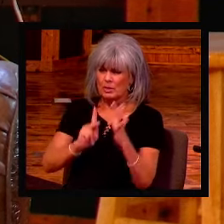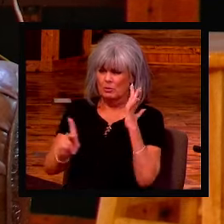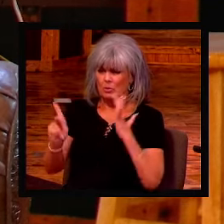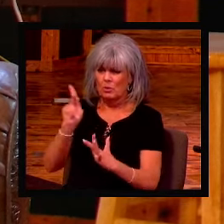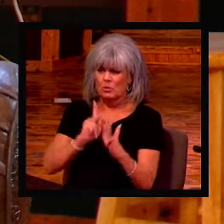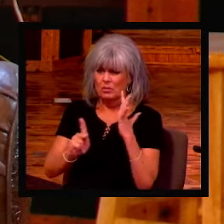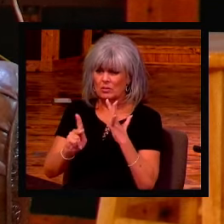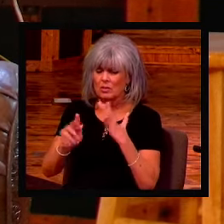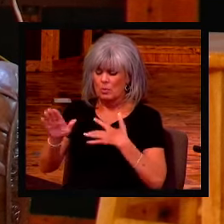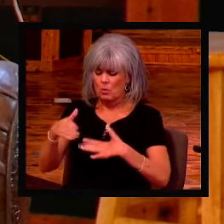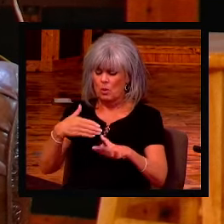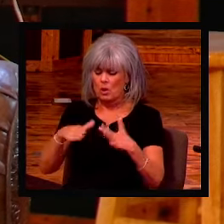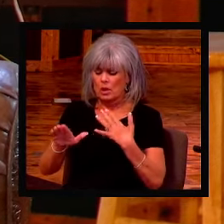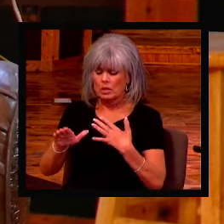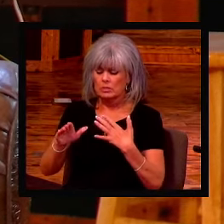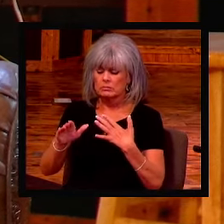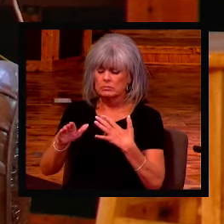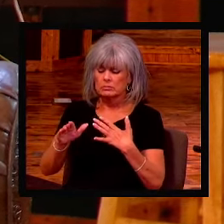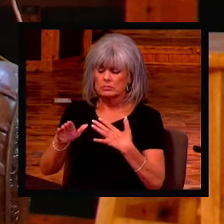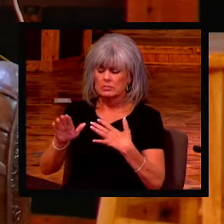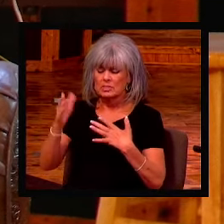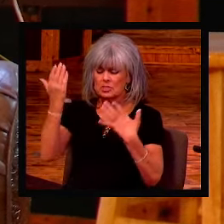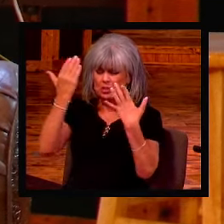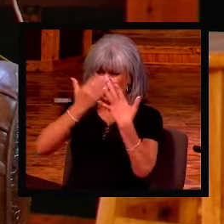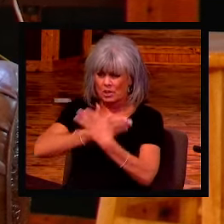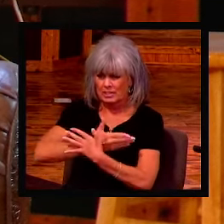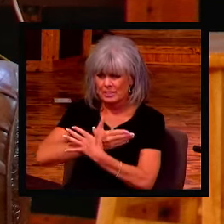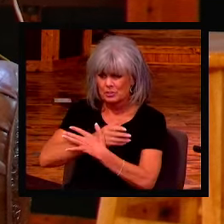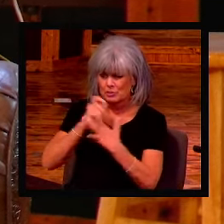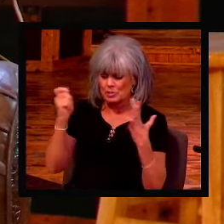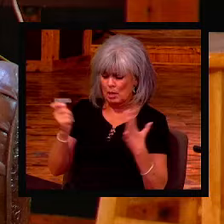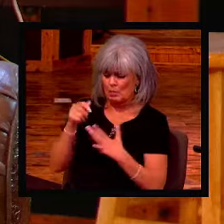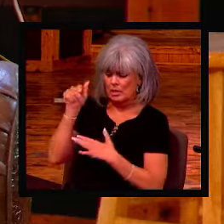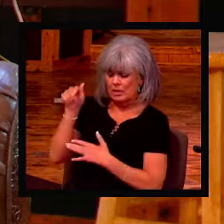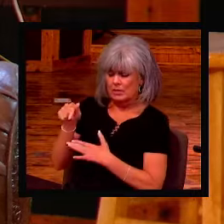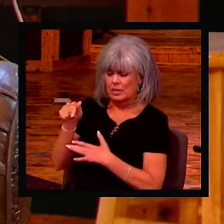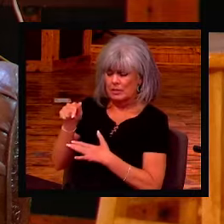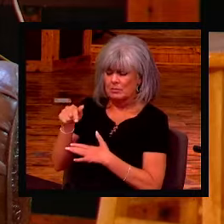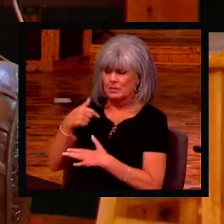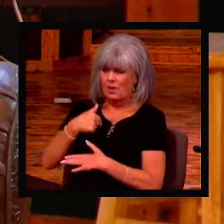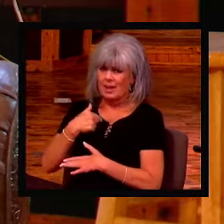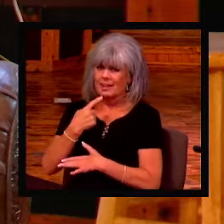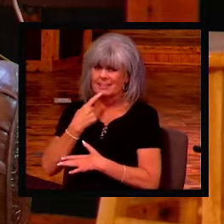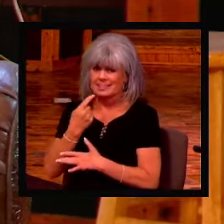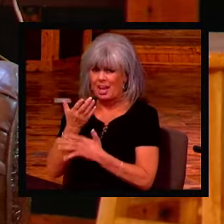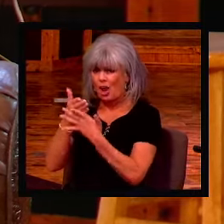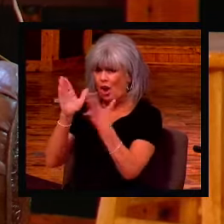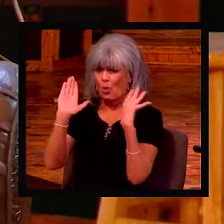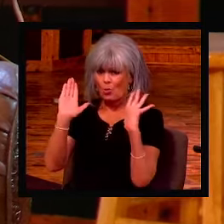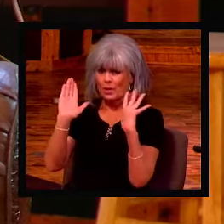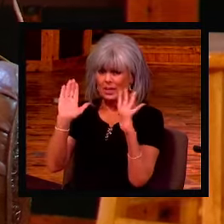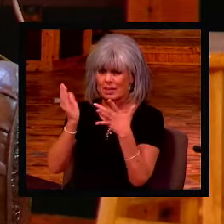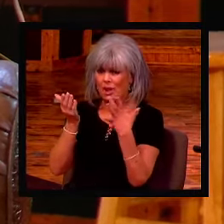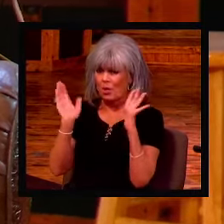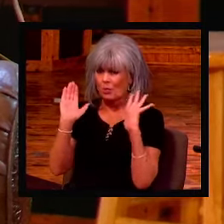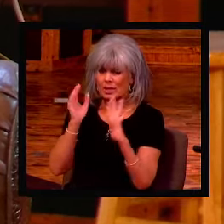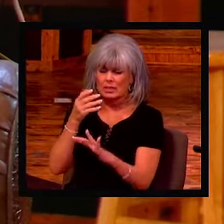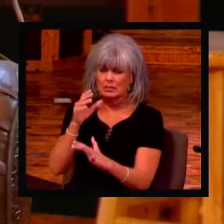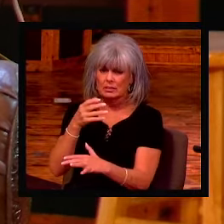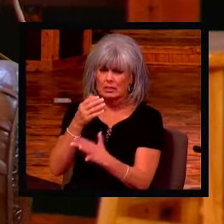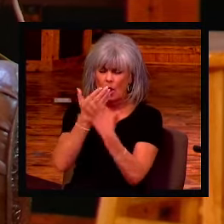And so as a Christian, I would say Halloween's a no-no, plain and simple.